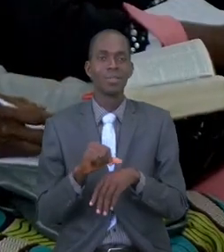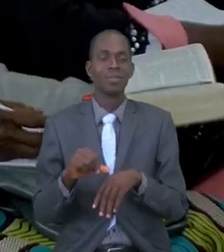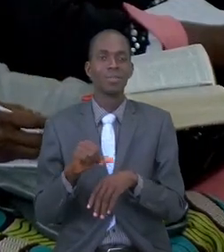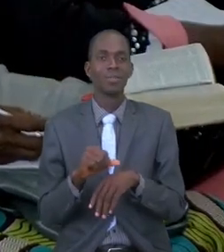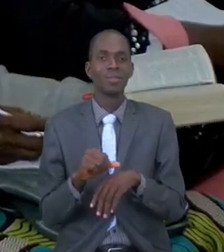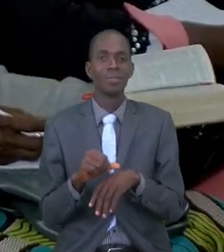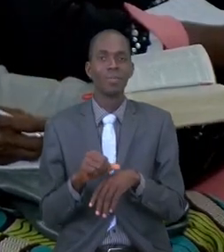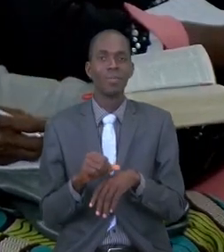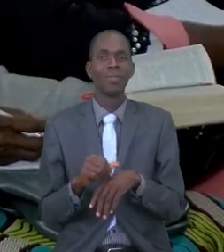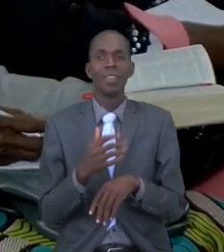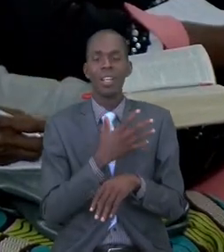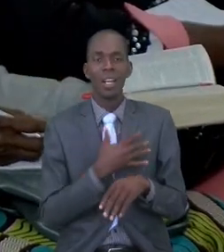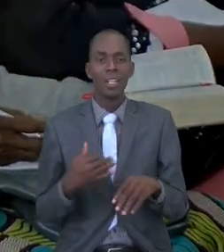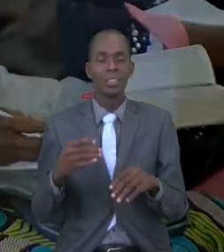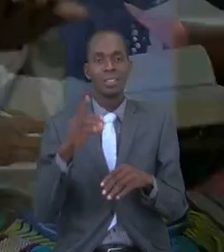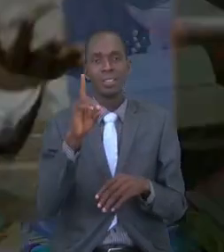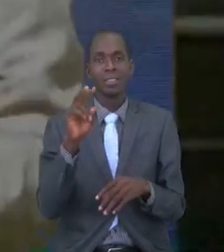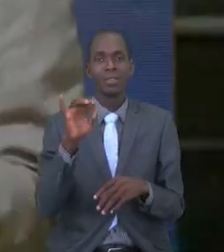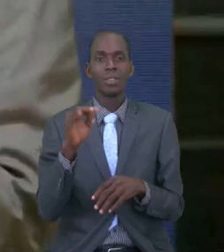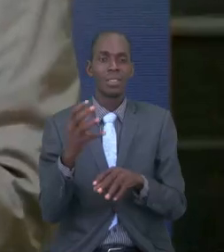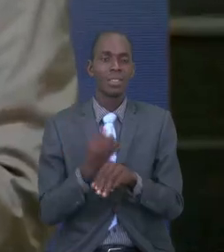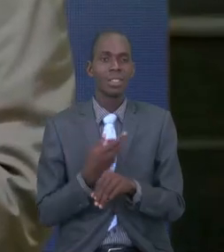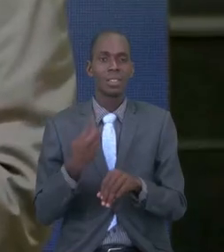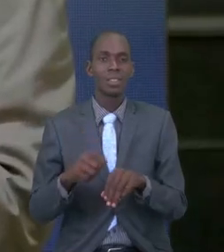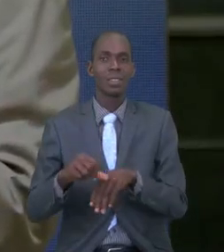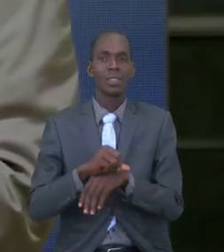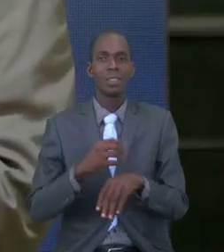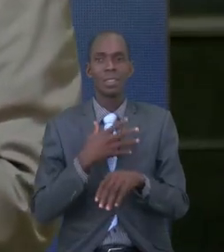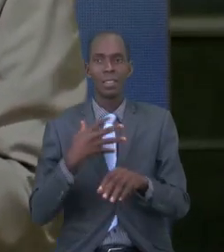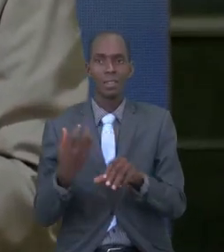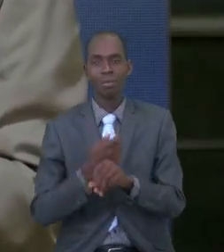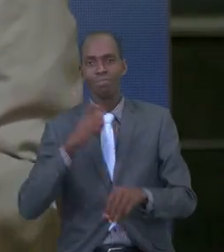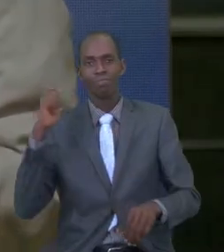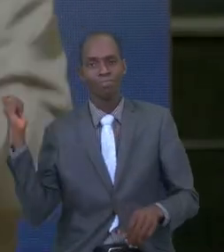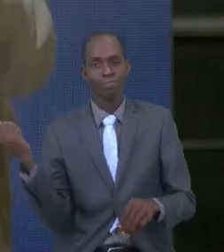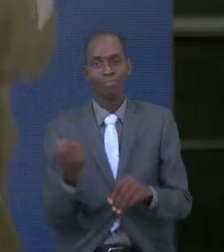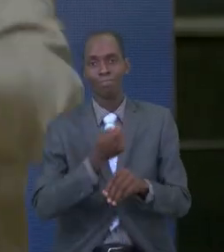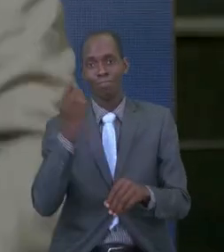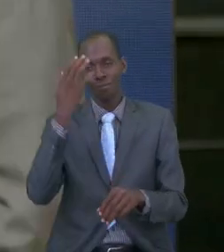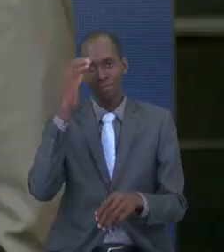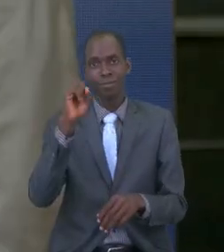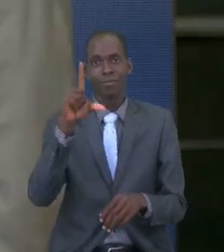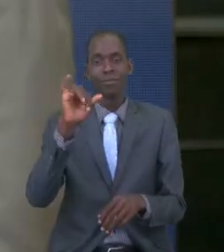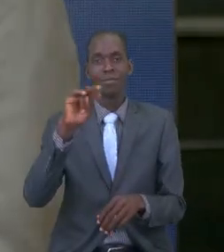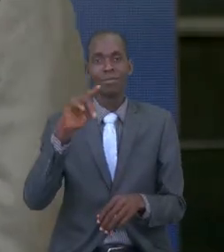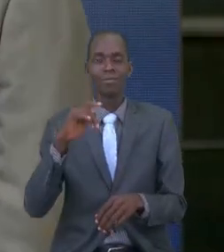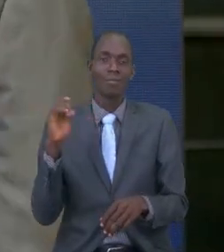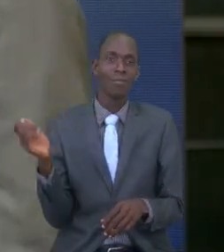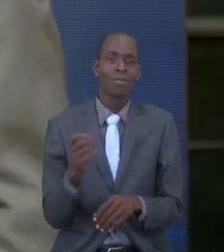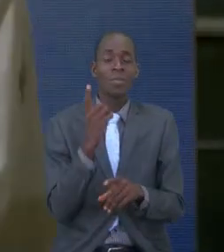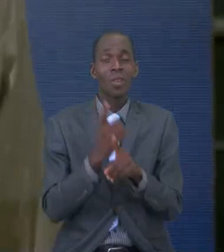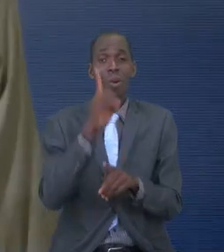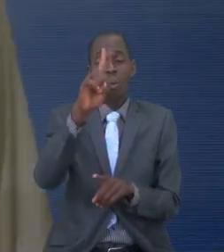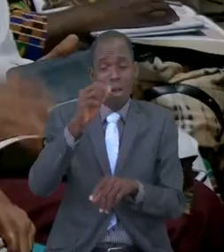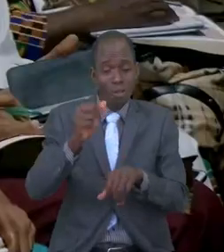Yeah. Then he took the sling. It doesn't take much to kill giant Goliath. Just a stone, they will all